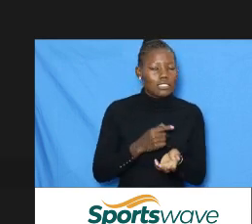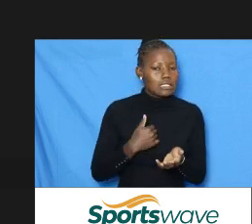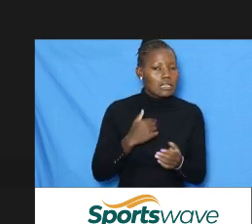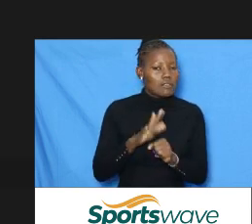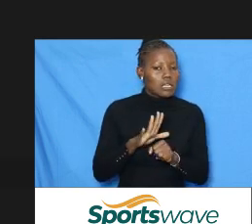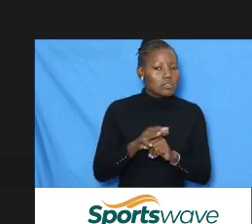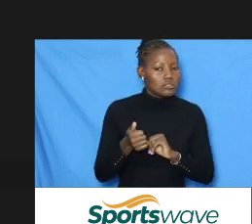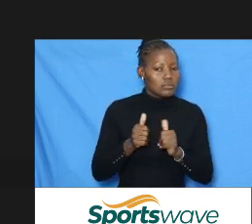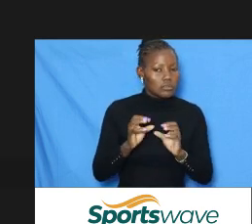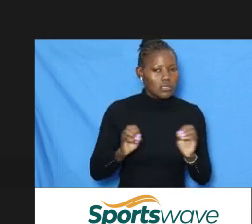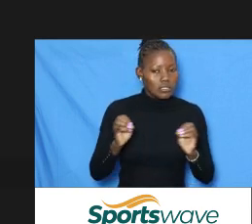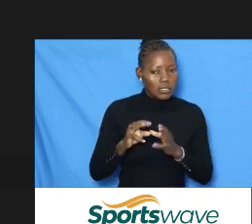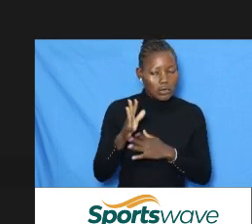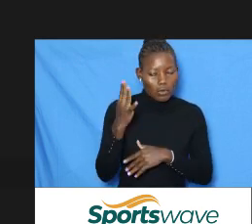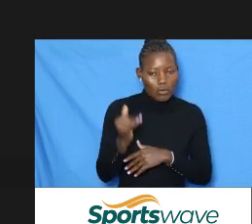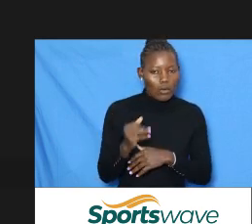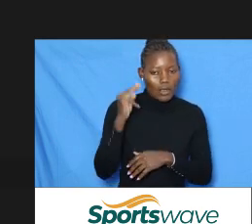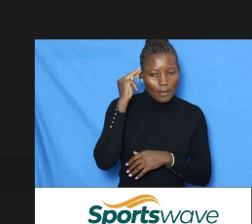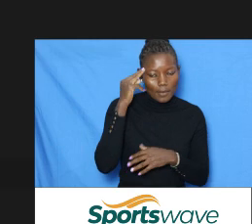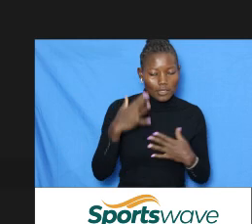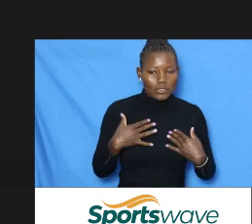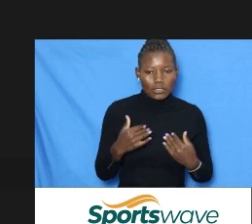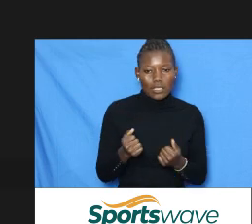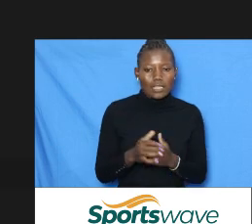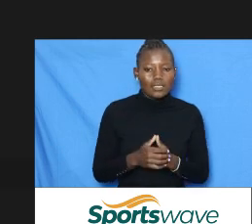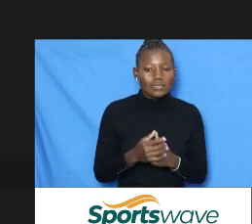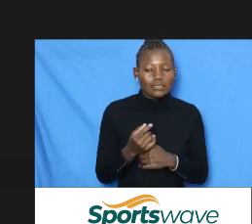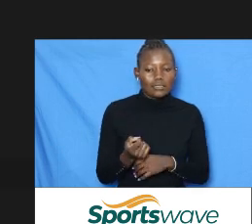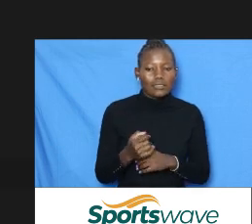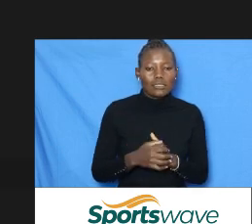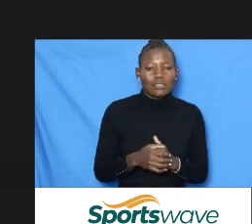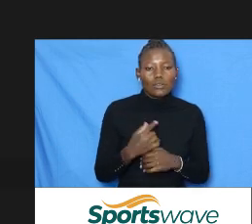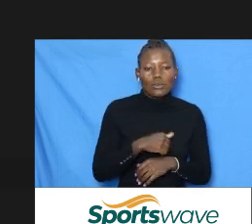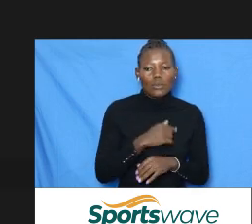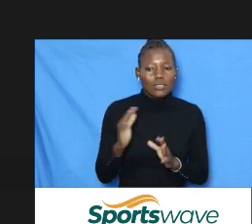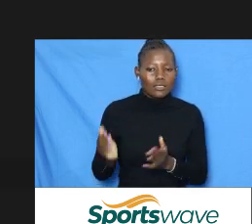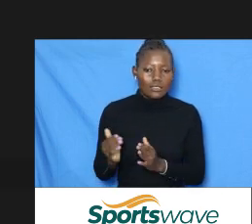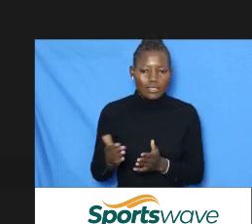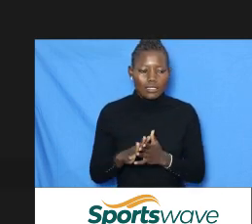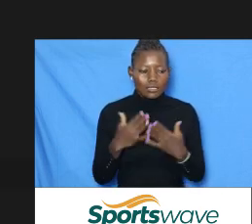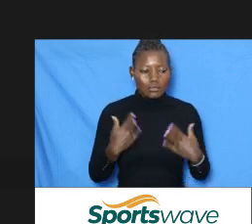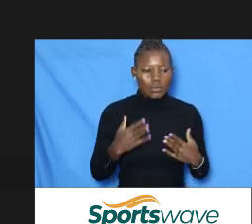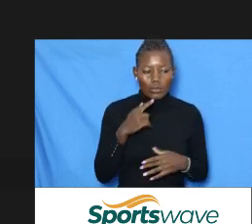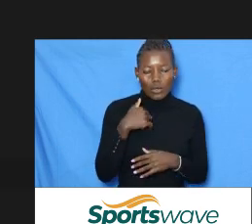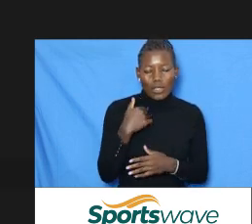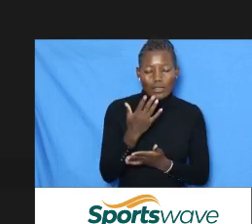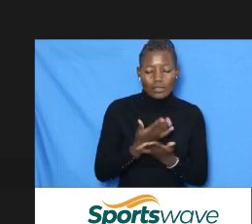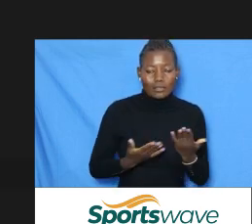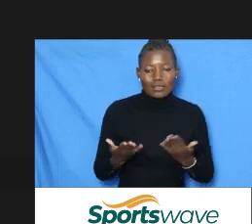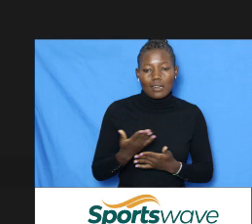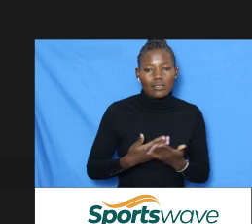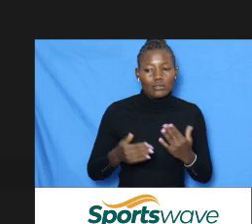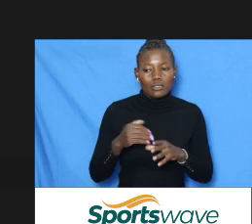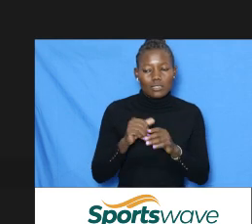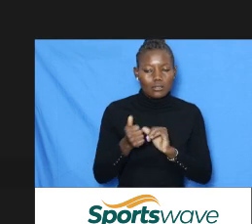there. Mental health is quite overlooked. And a lot of what I encourage who I interact with in sports is that you